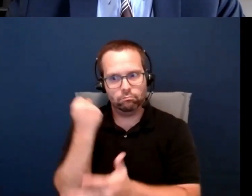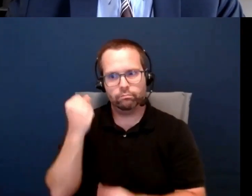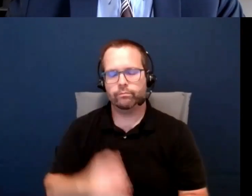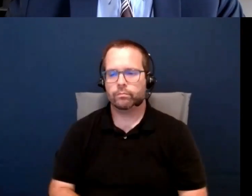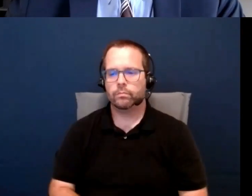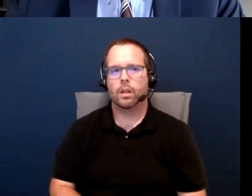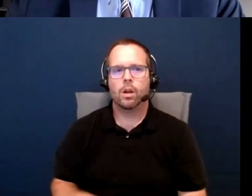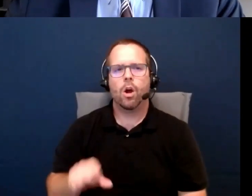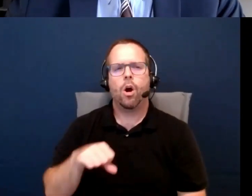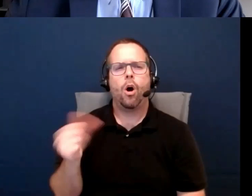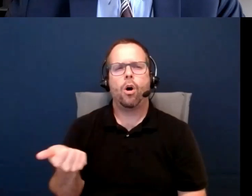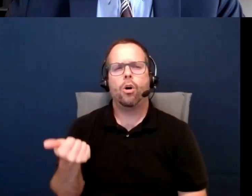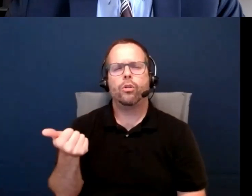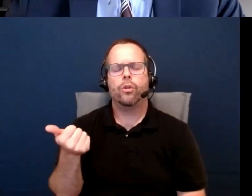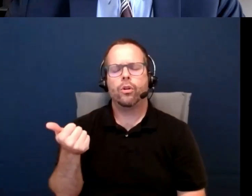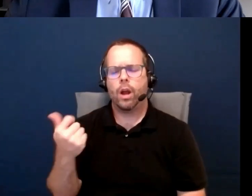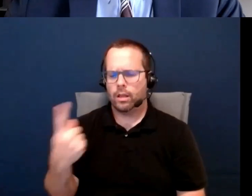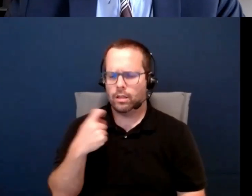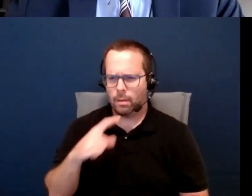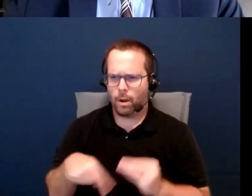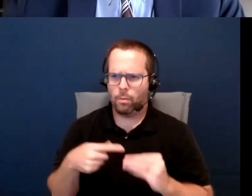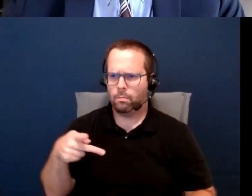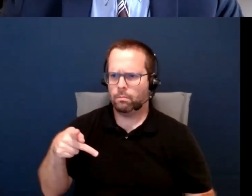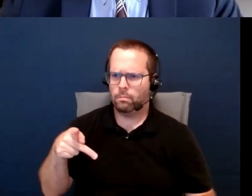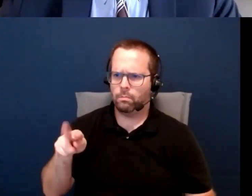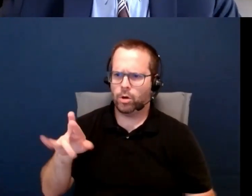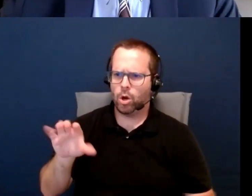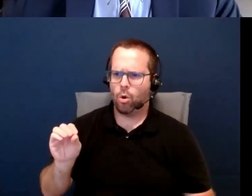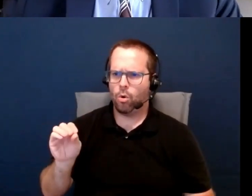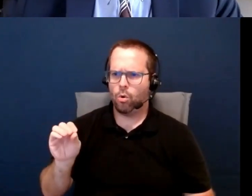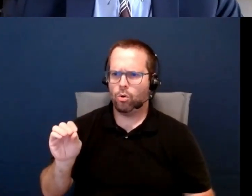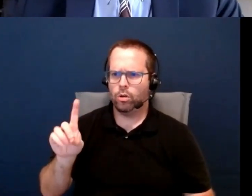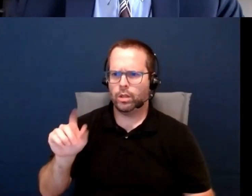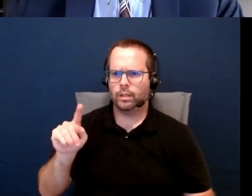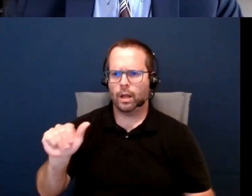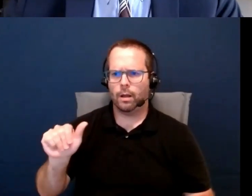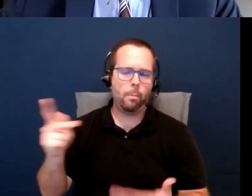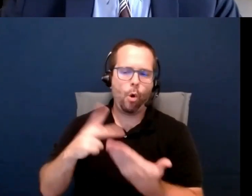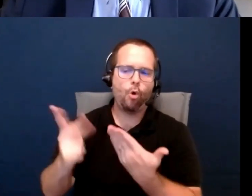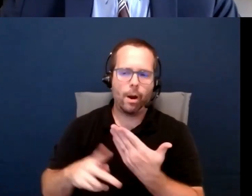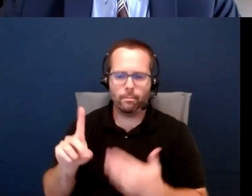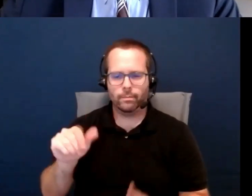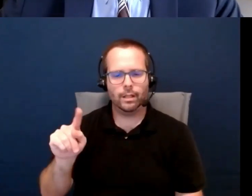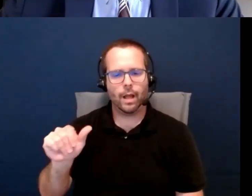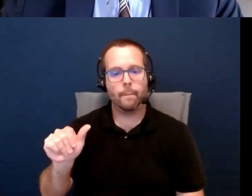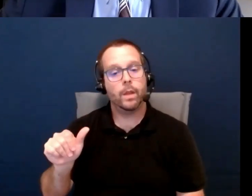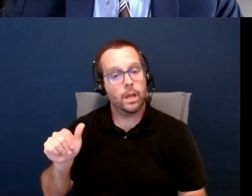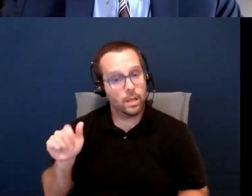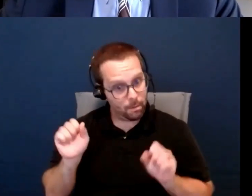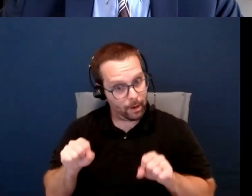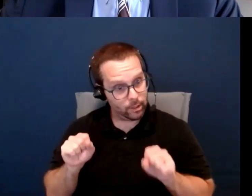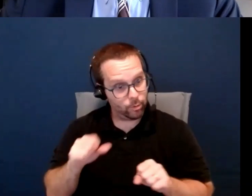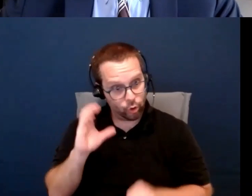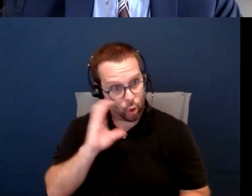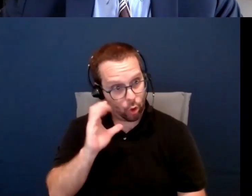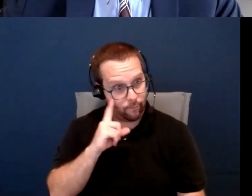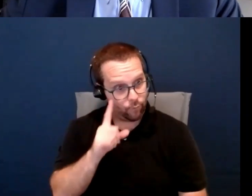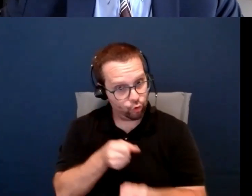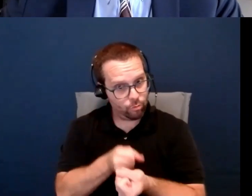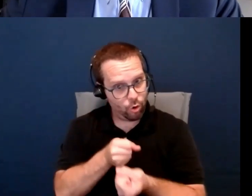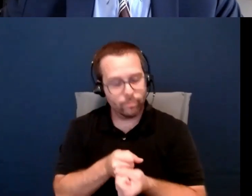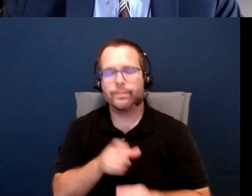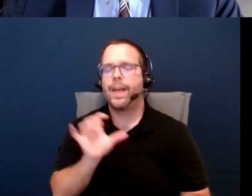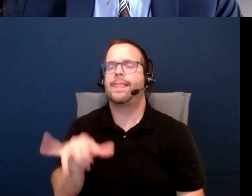program data. Is it possible to seek support? And that is somewhat